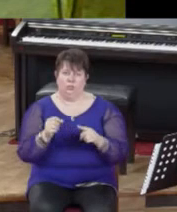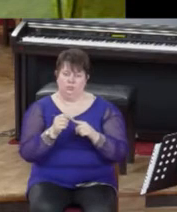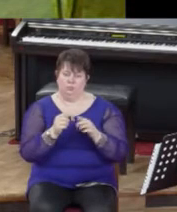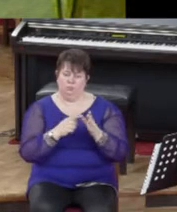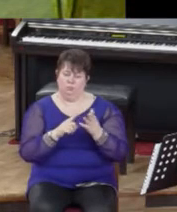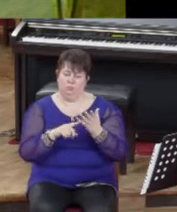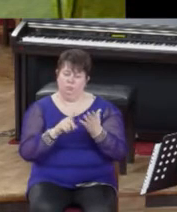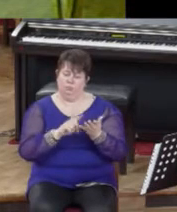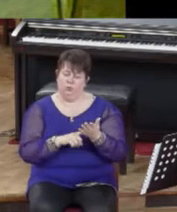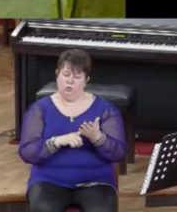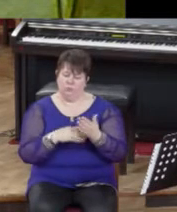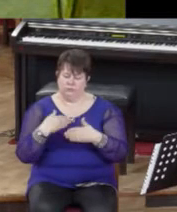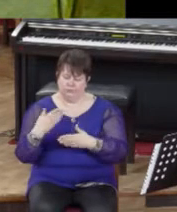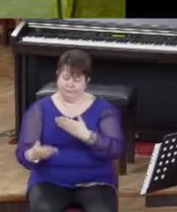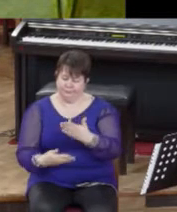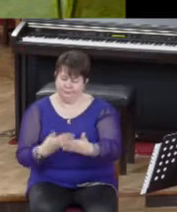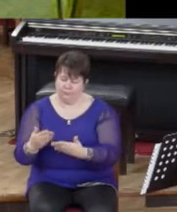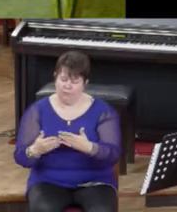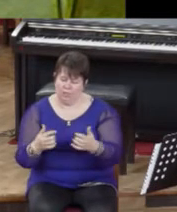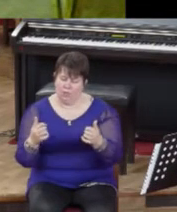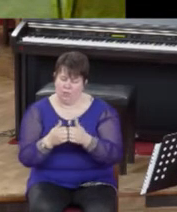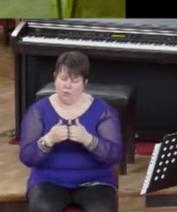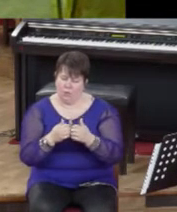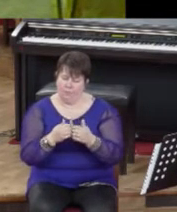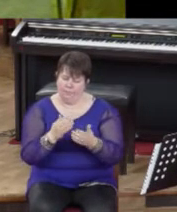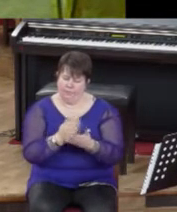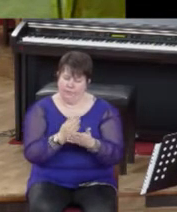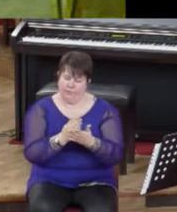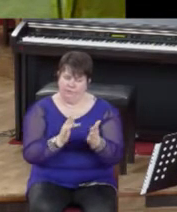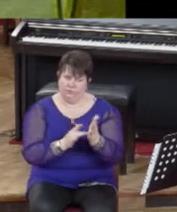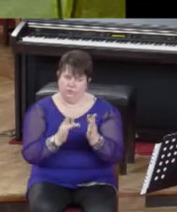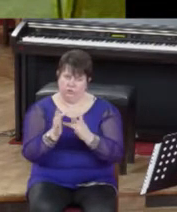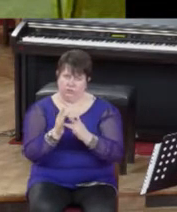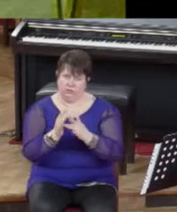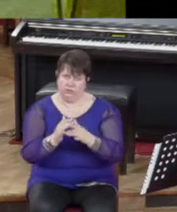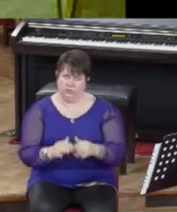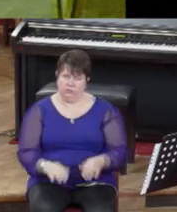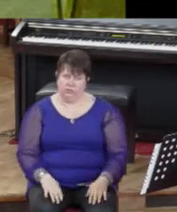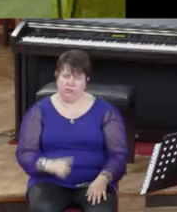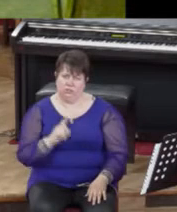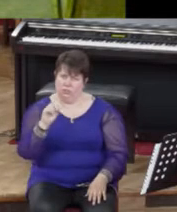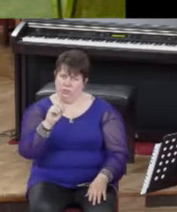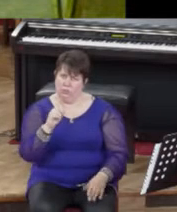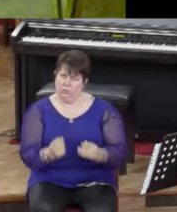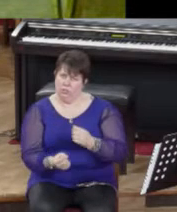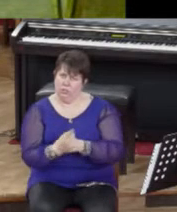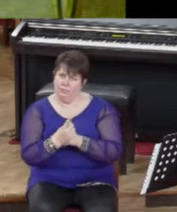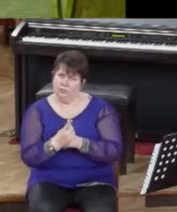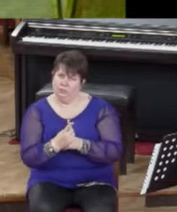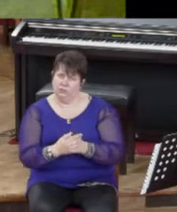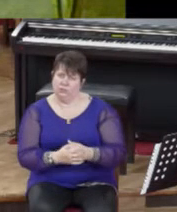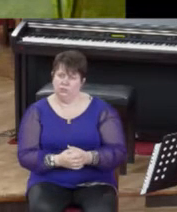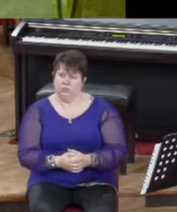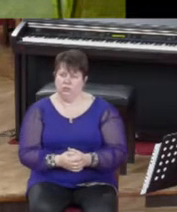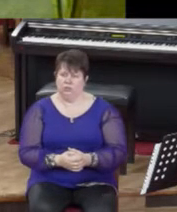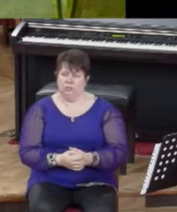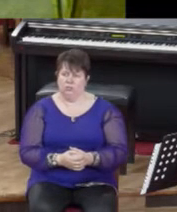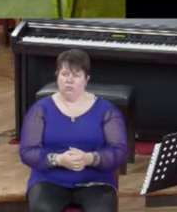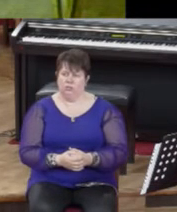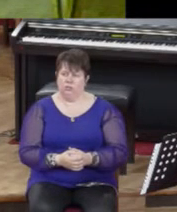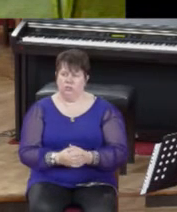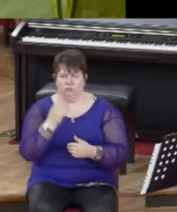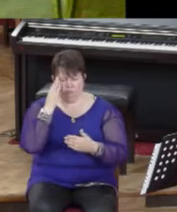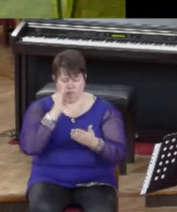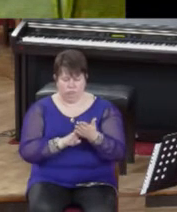through and explains how he should believe in Jesus. And then what happens reminds me very much of